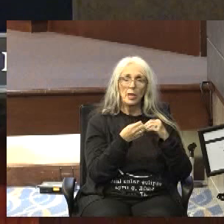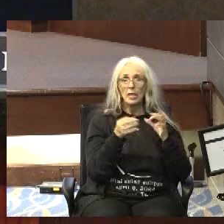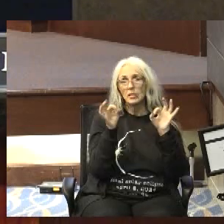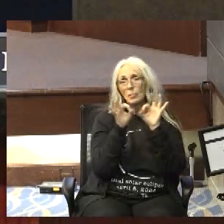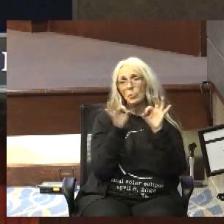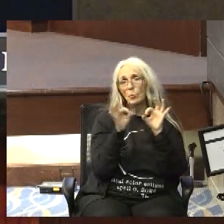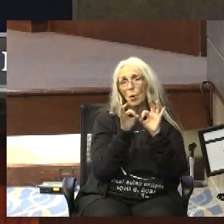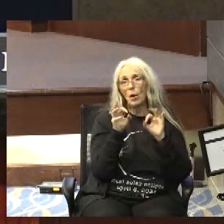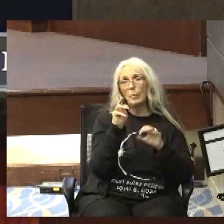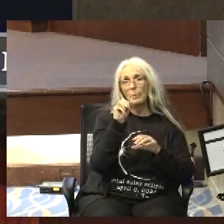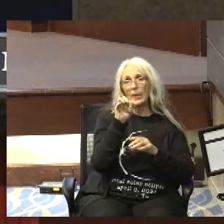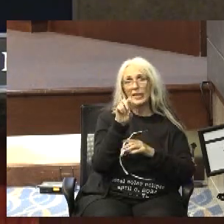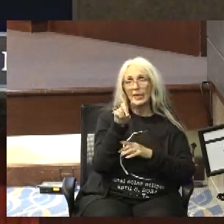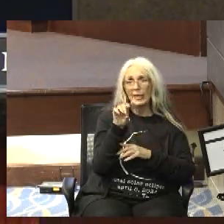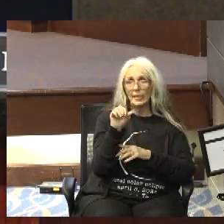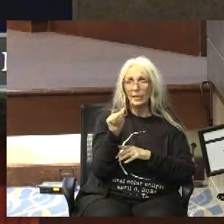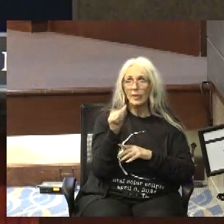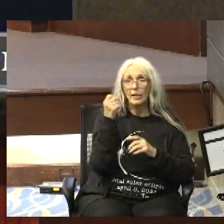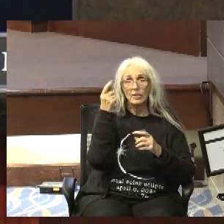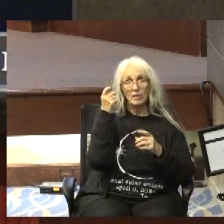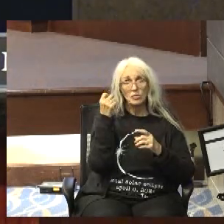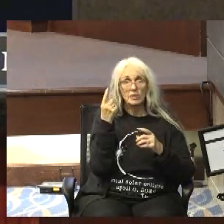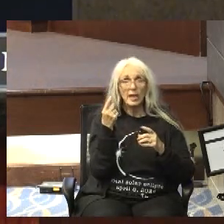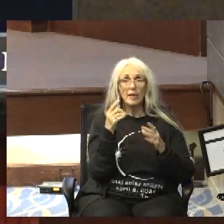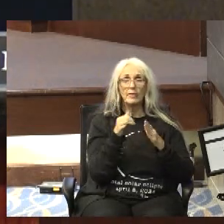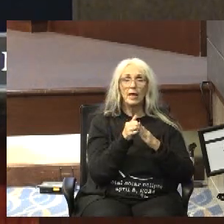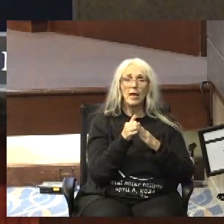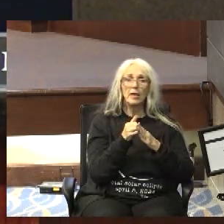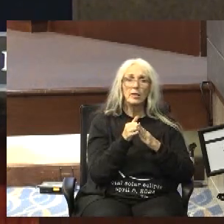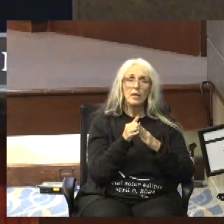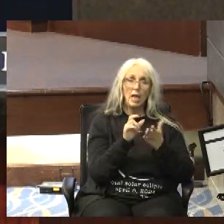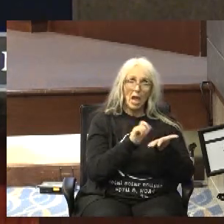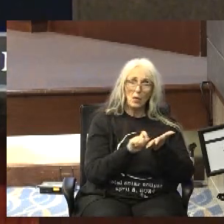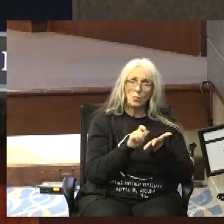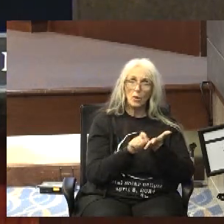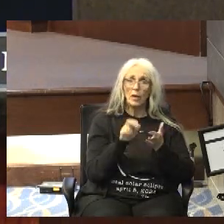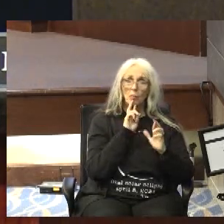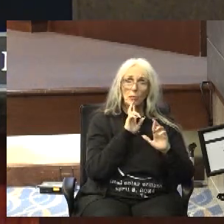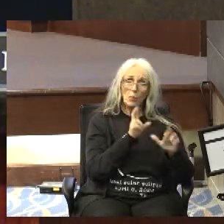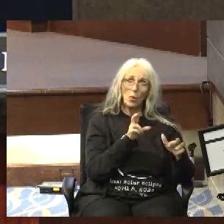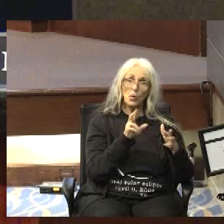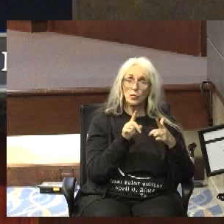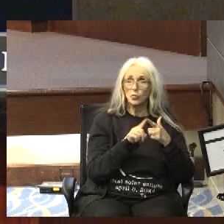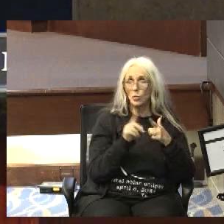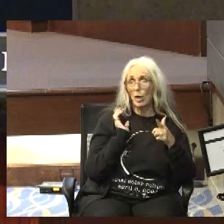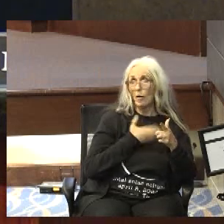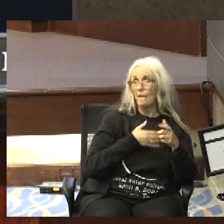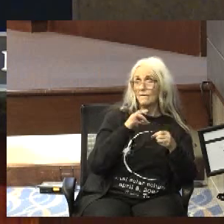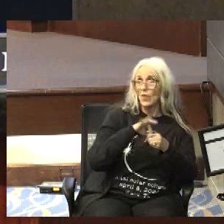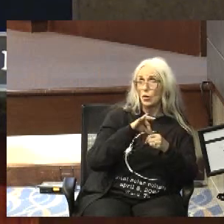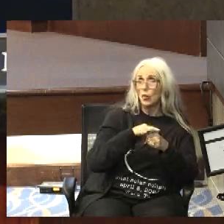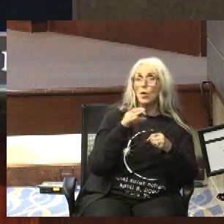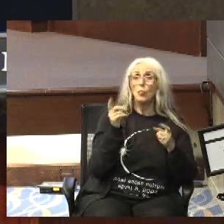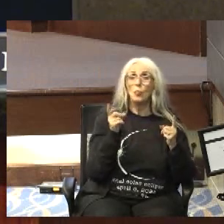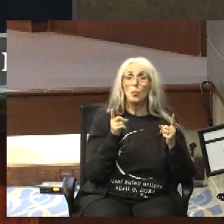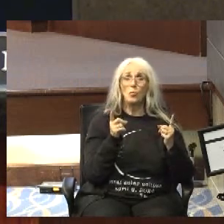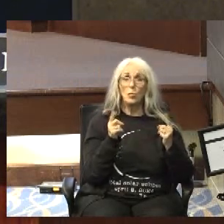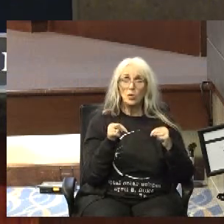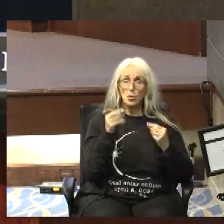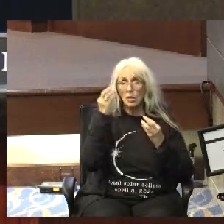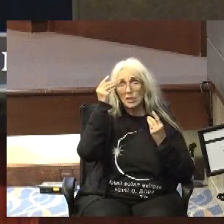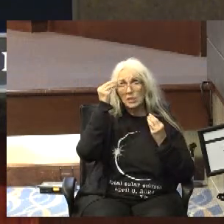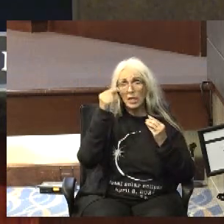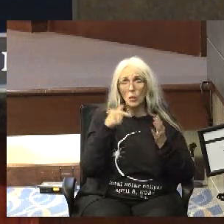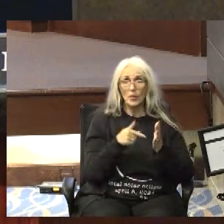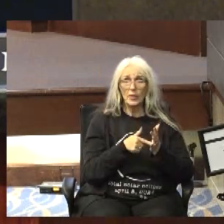media reporting on this to note and report to our constituents that as we consider this